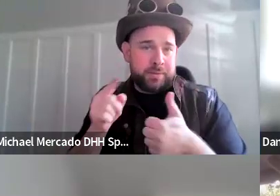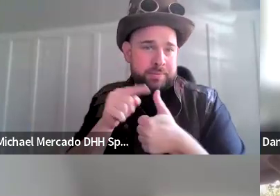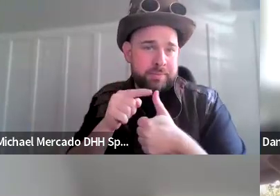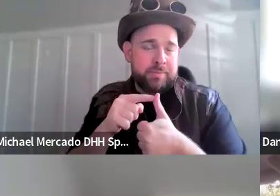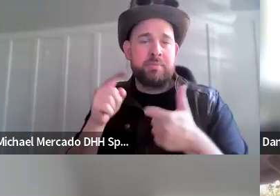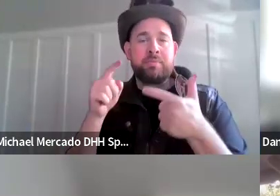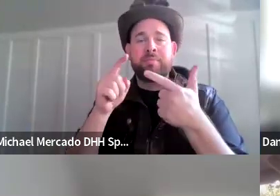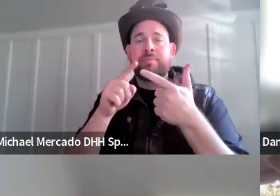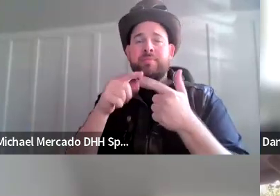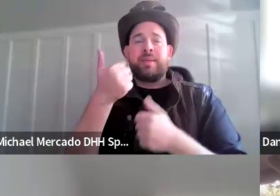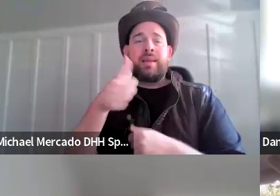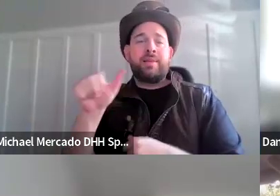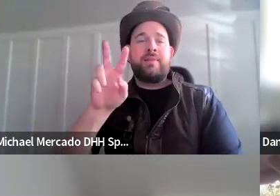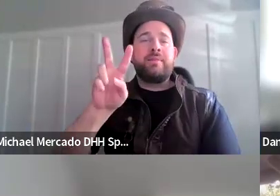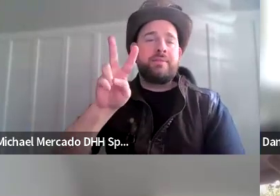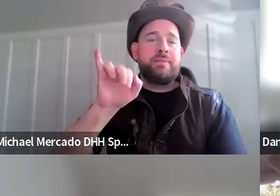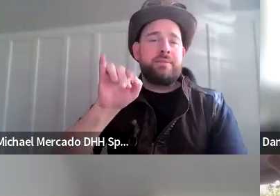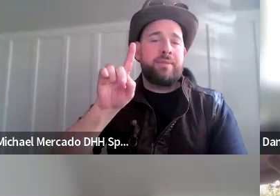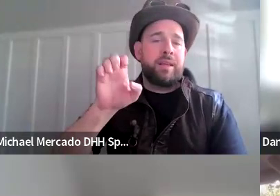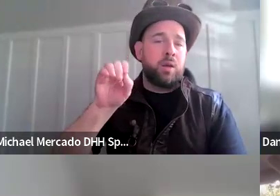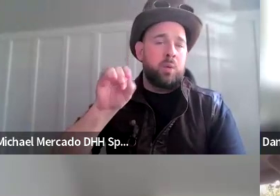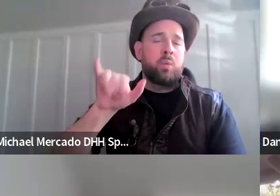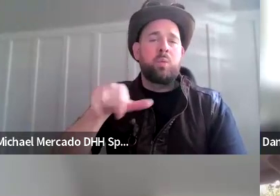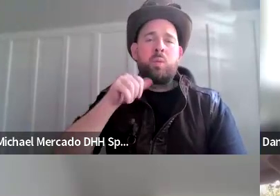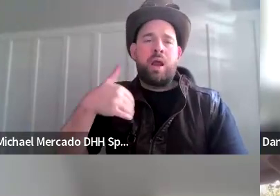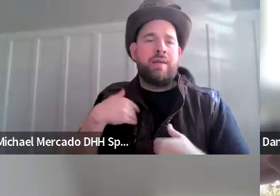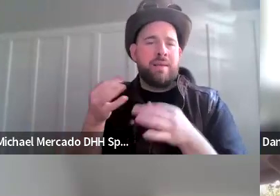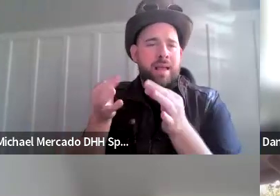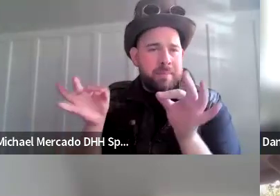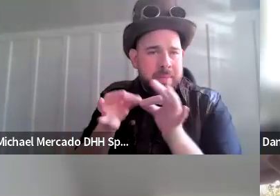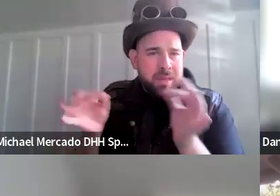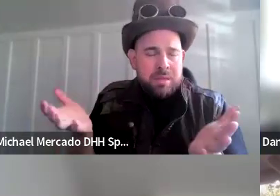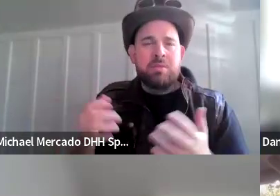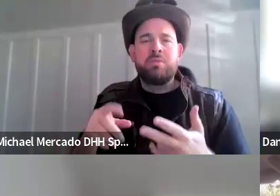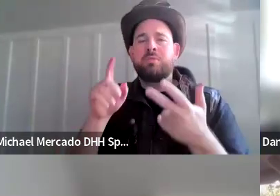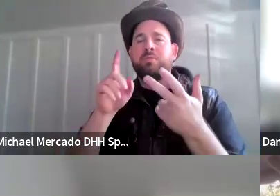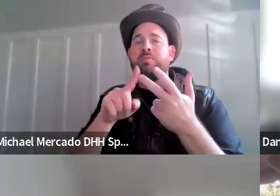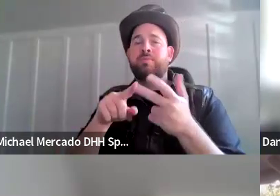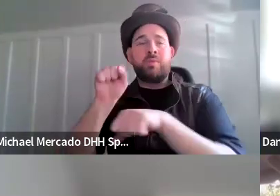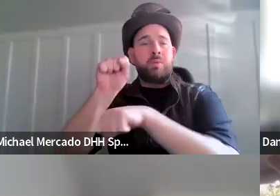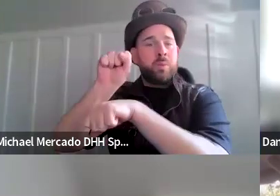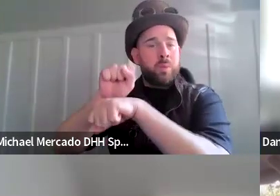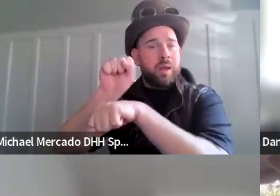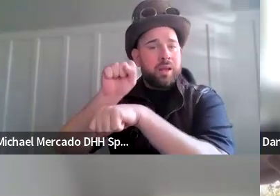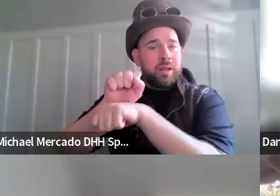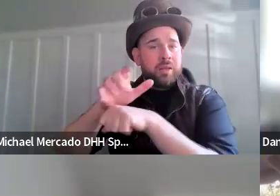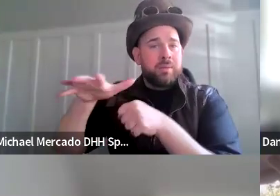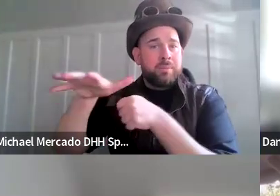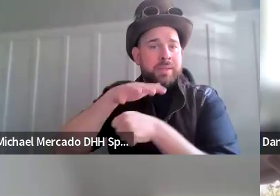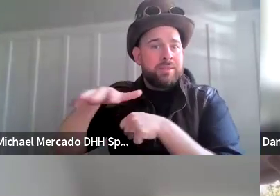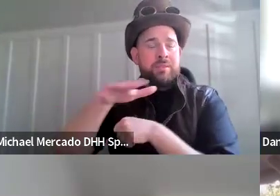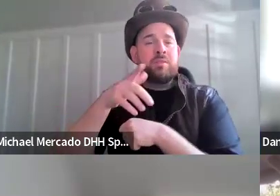be. So, for example, not being provided an interpreter or a video that doesn't